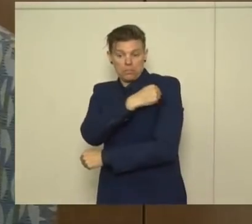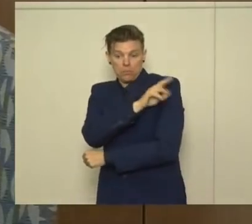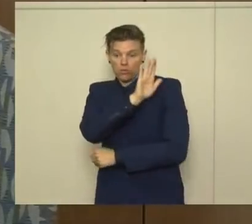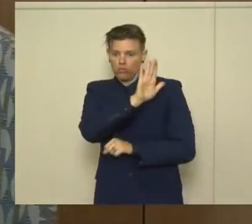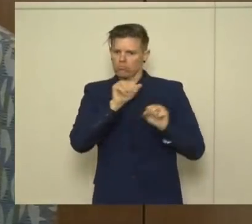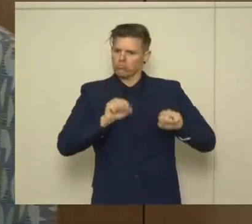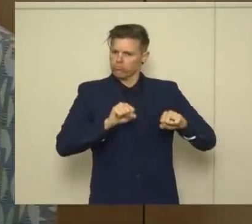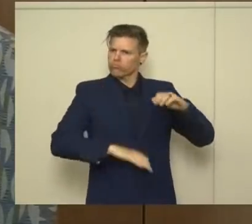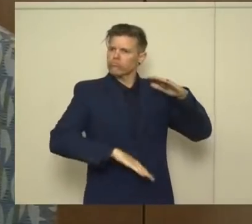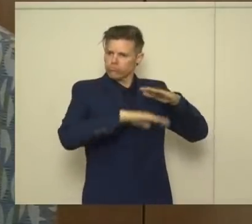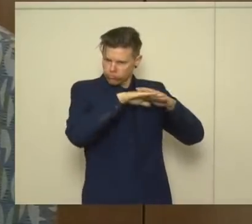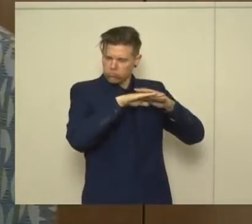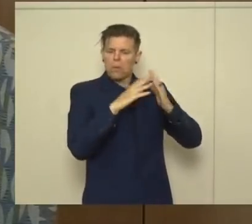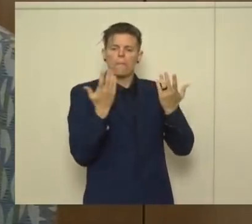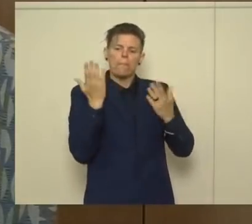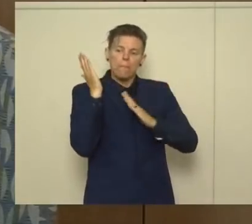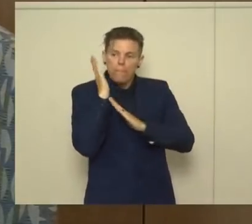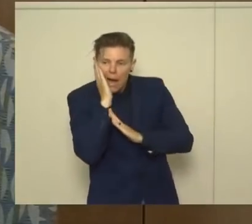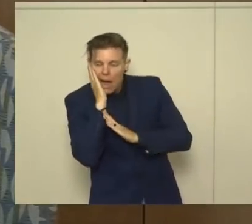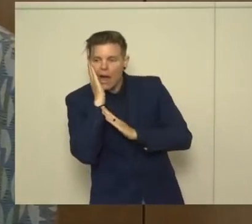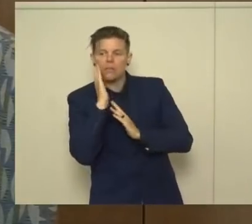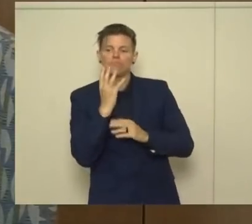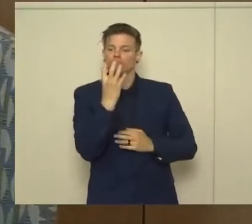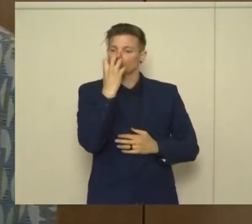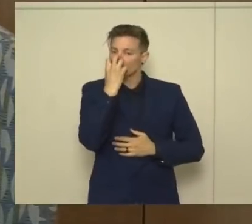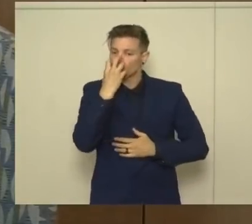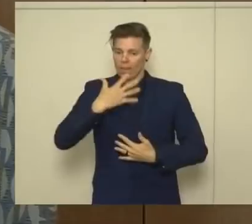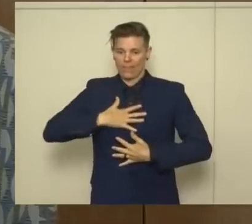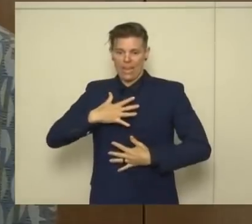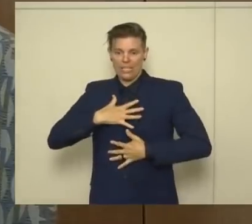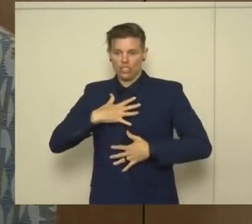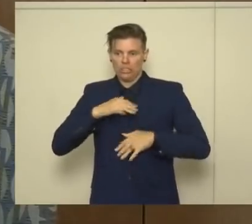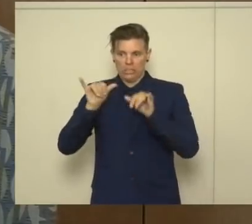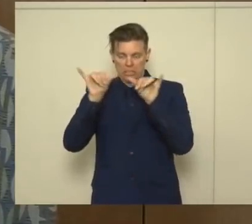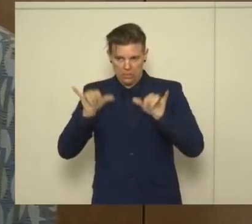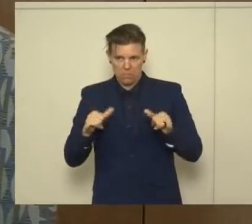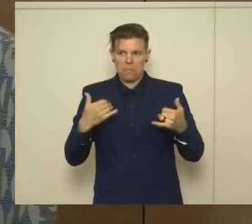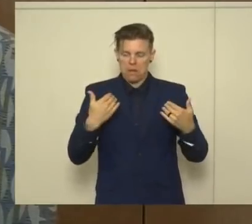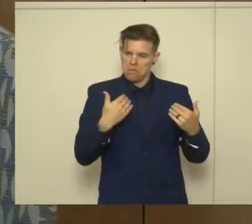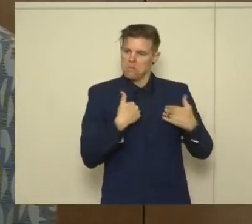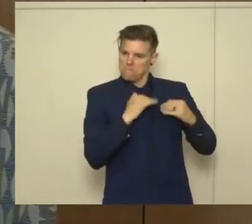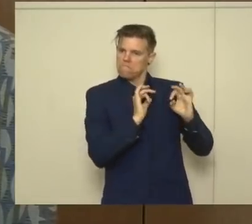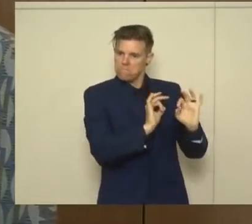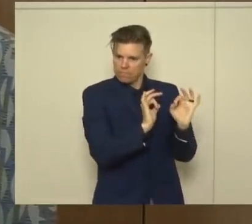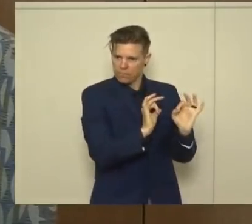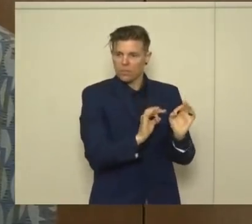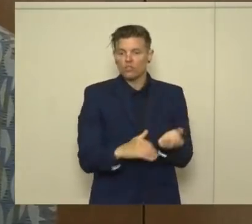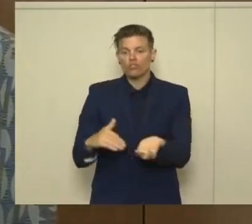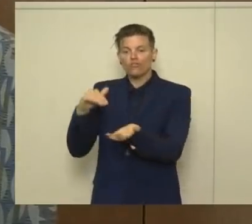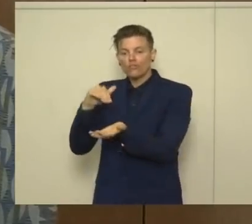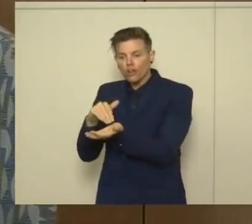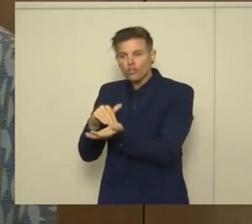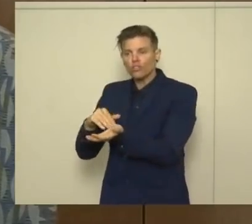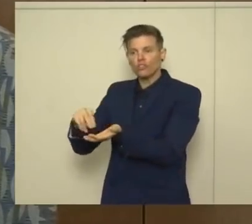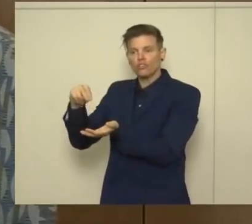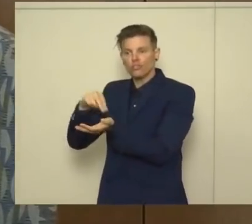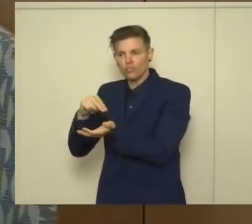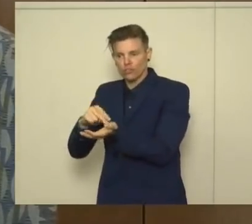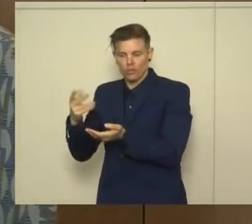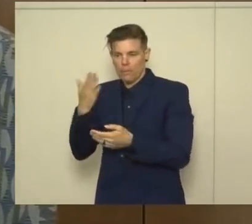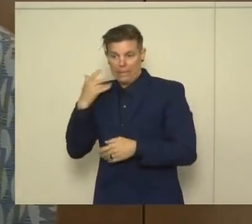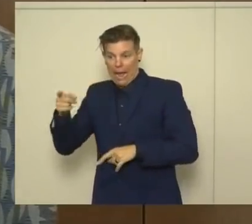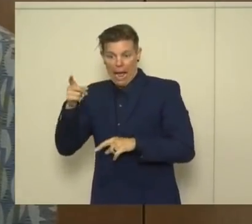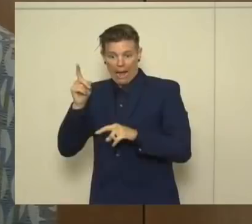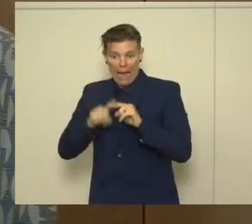we're very clear on the gating criteria. But if nobody can show up because you've got no masks, no gowns, no gloves, and no one's